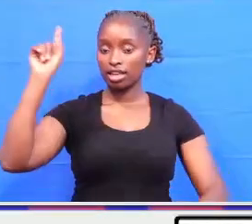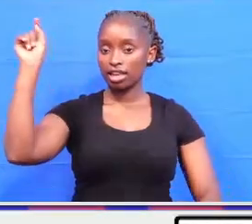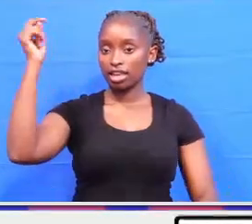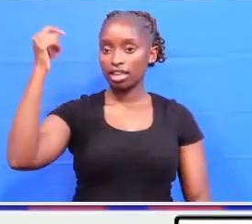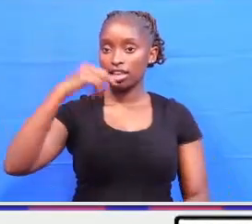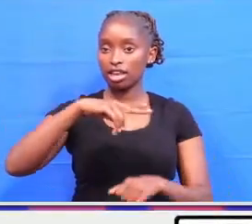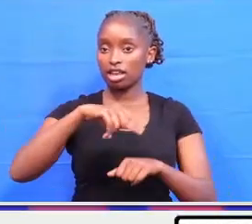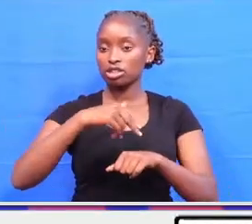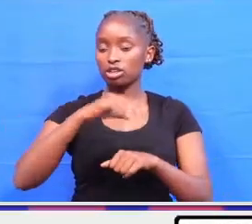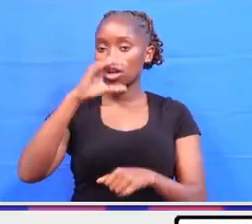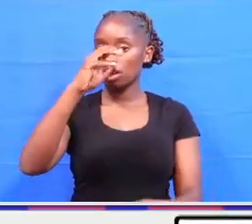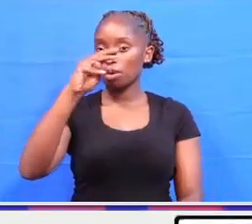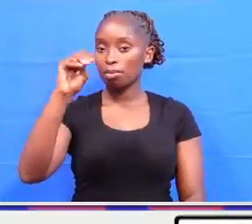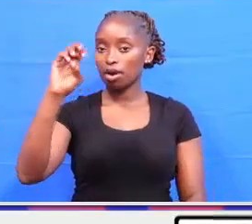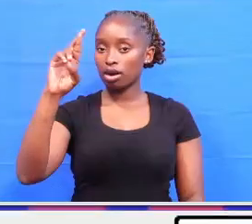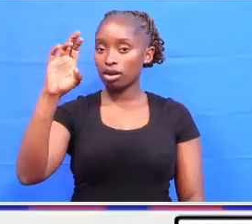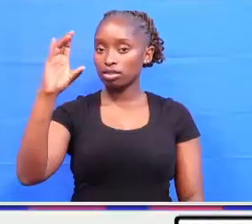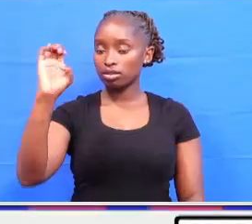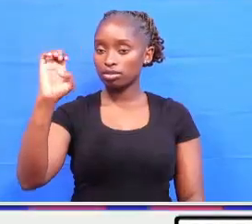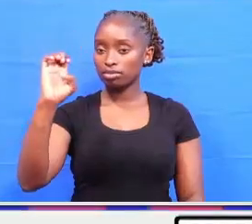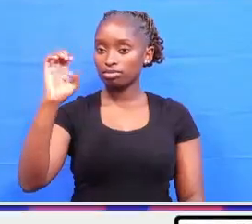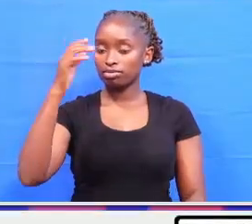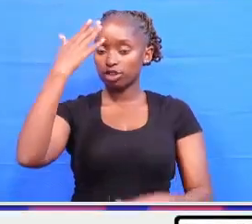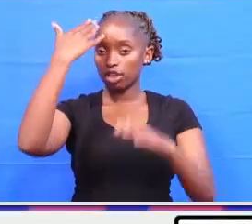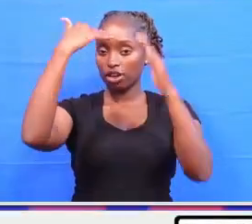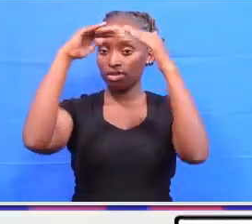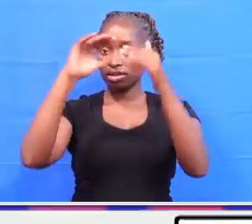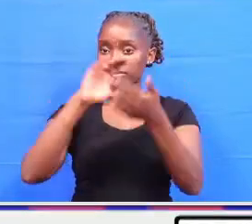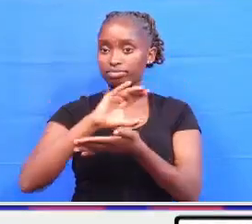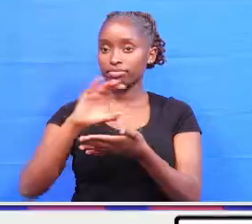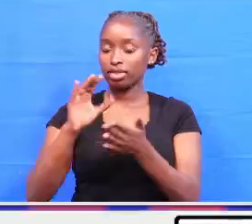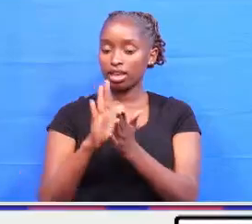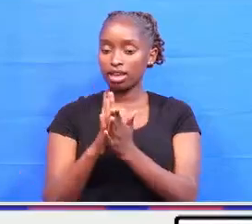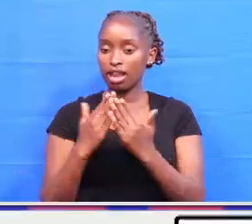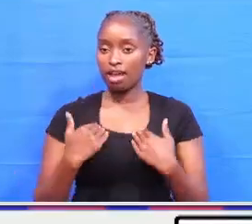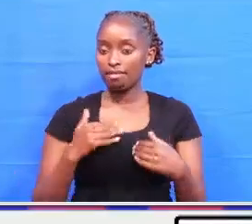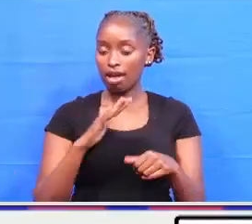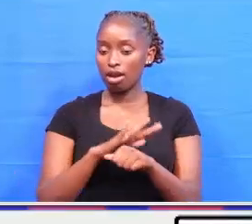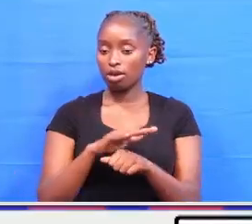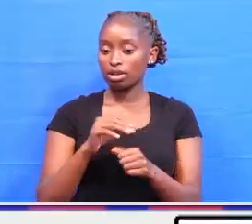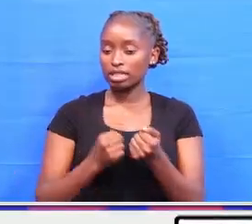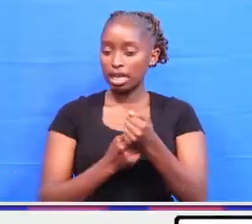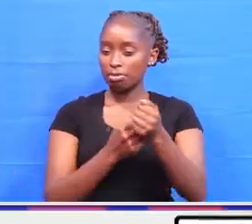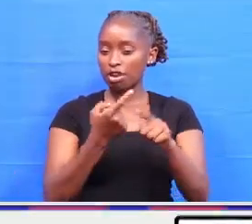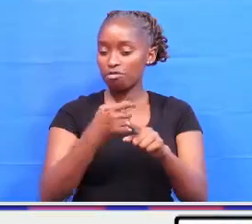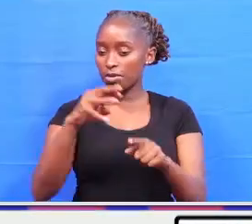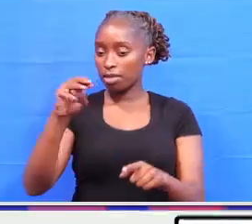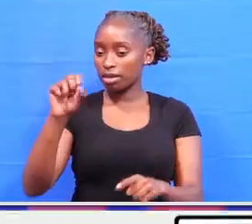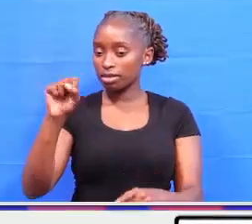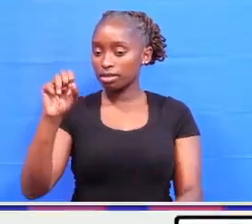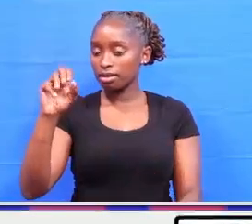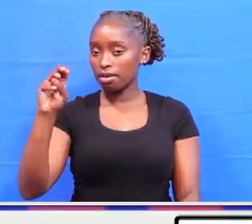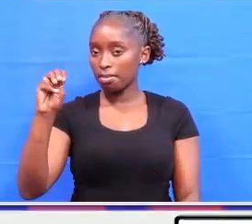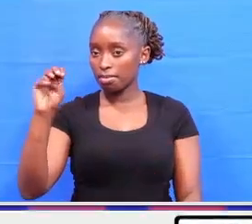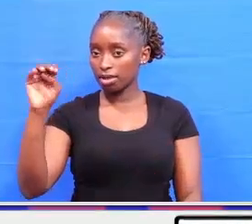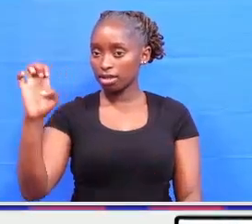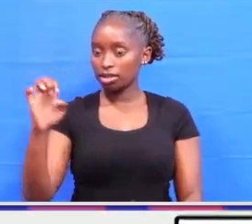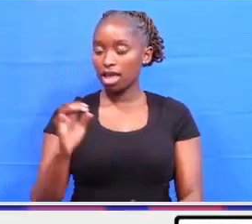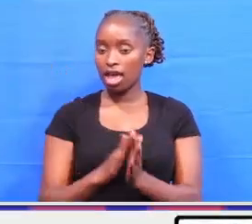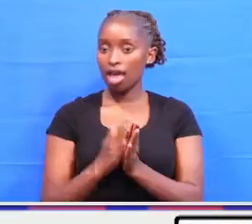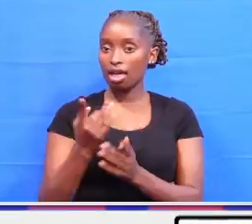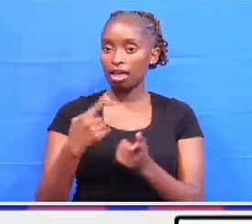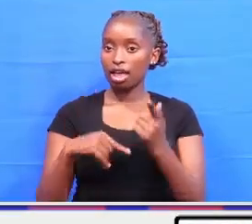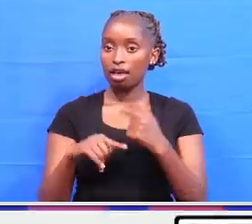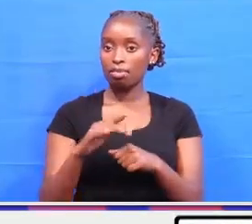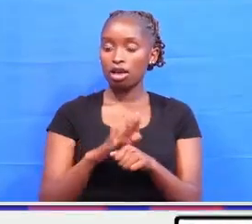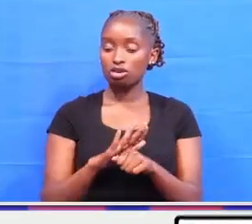Commerce Mombasa chapter. Mm-hmm. And there's a lot of support to the SMEs that we see. Mm-hmm. And the SMEs are coming in the space of, especially the